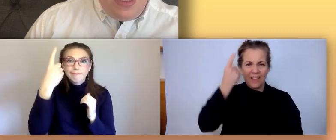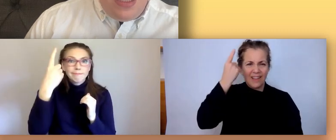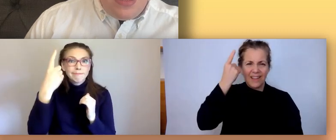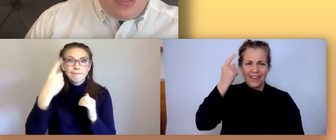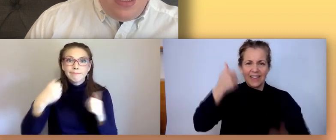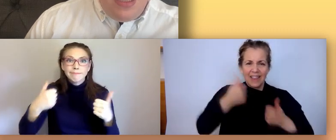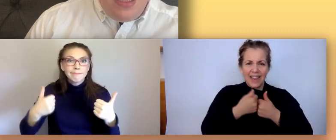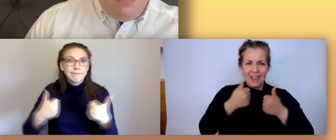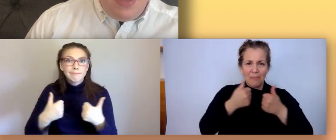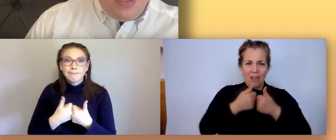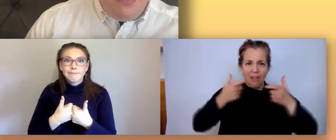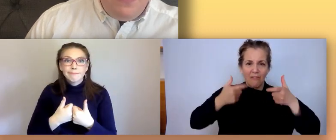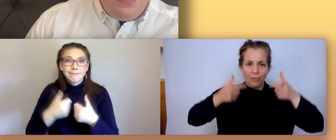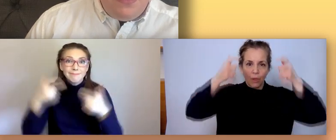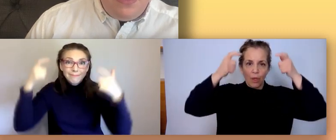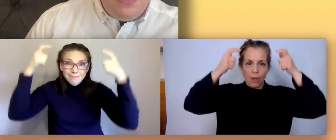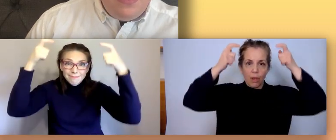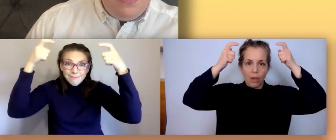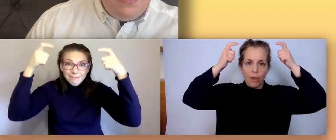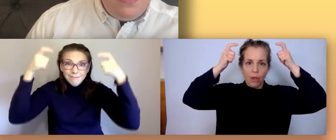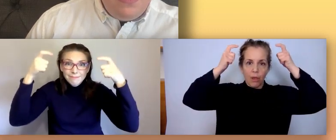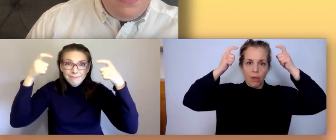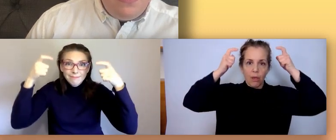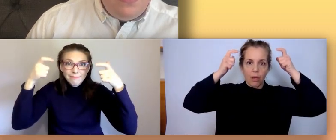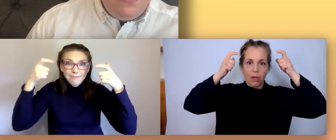don't get Game of